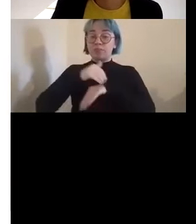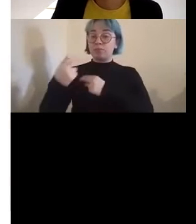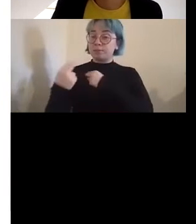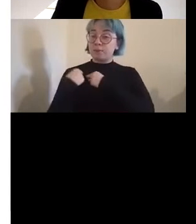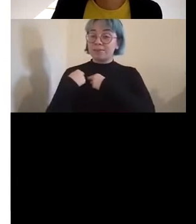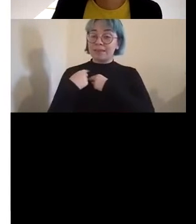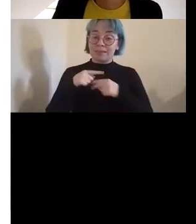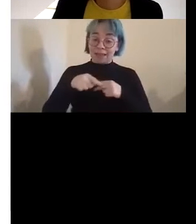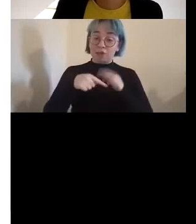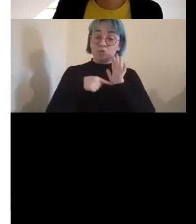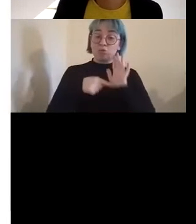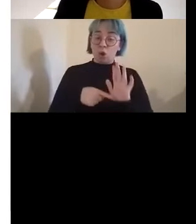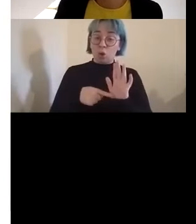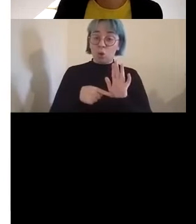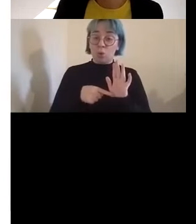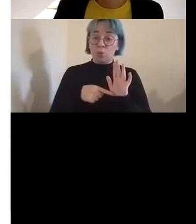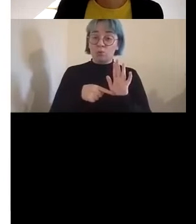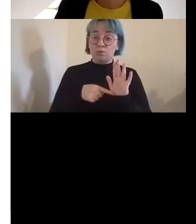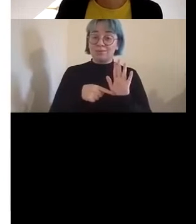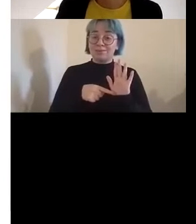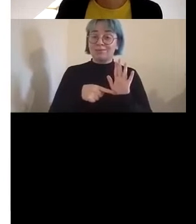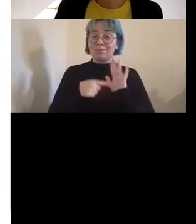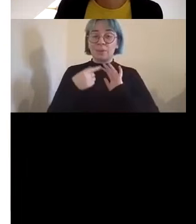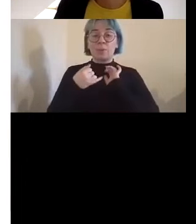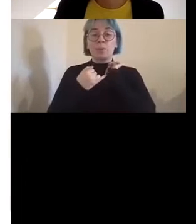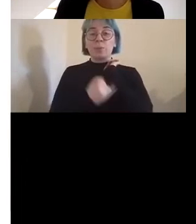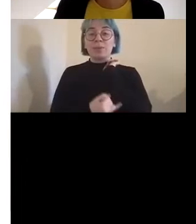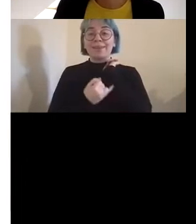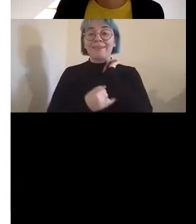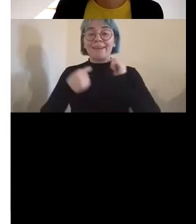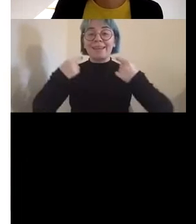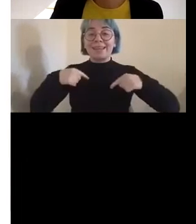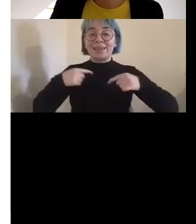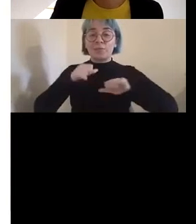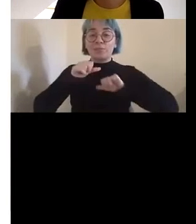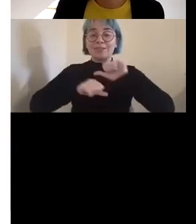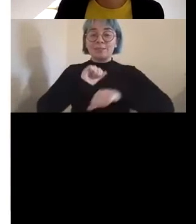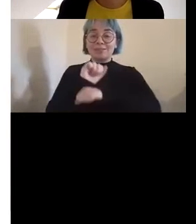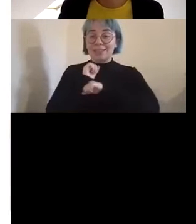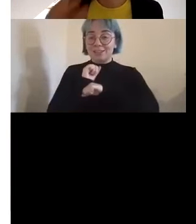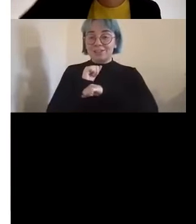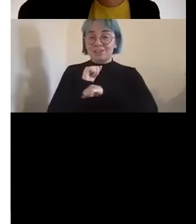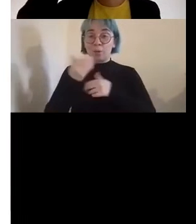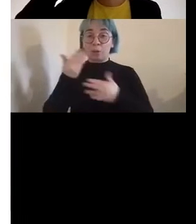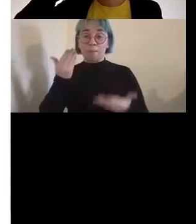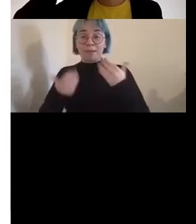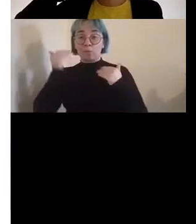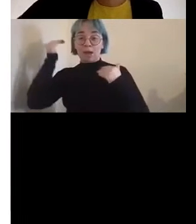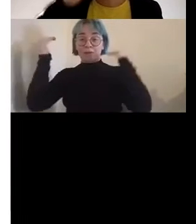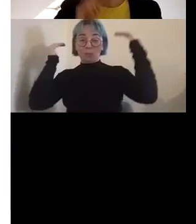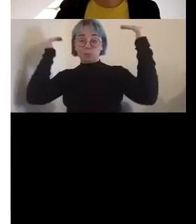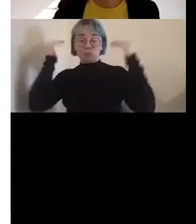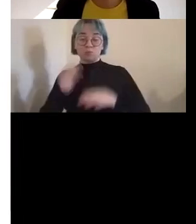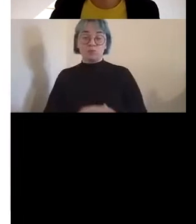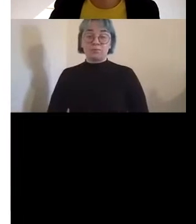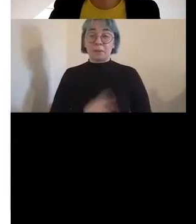should even less so have weaker legal procedural protection than adults. So